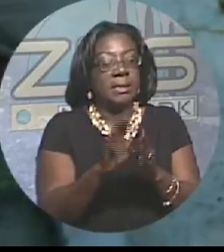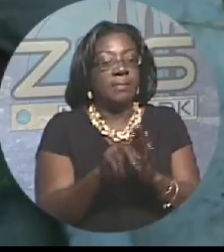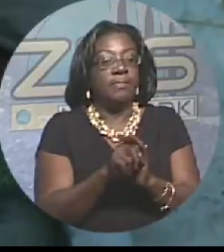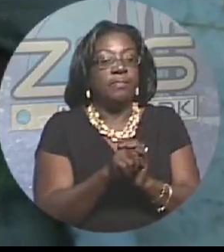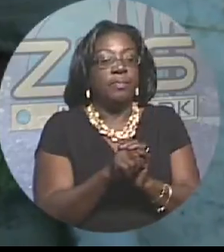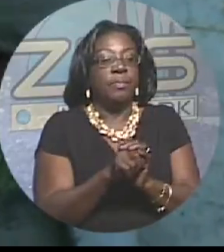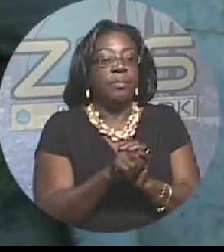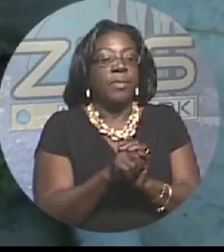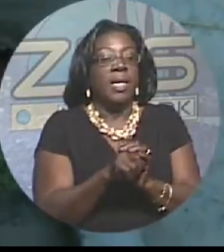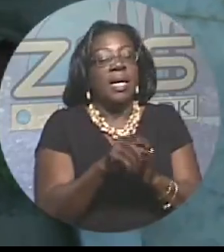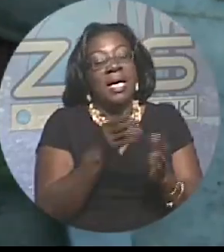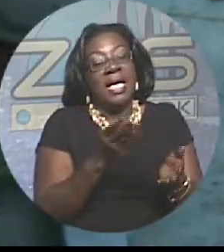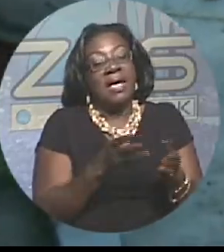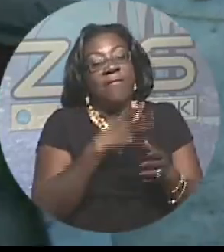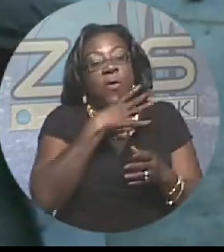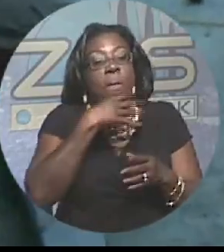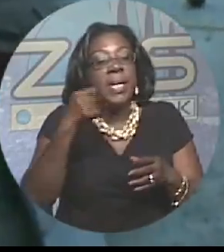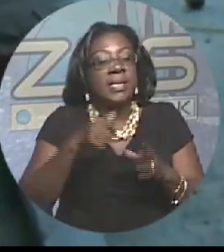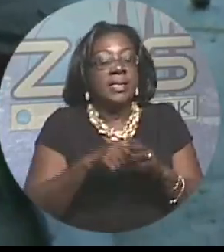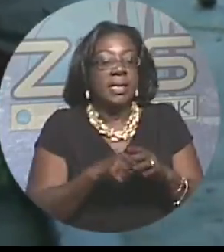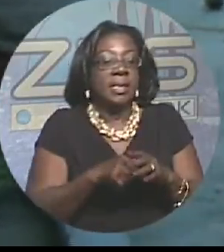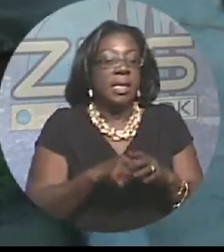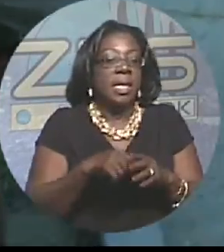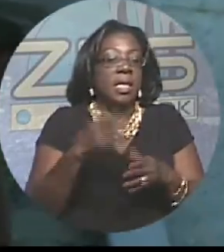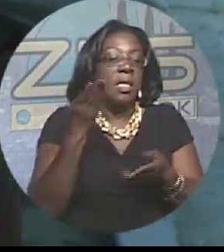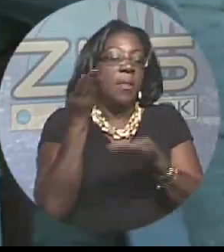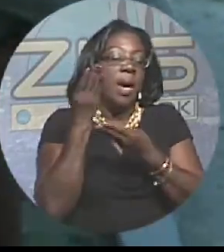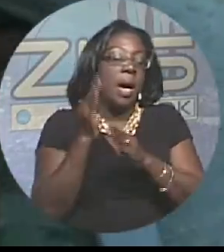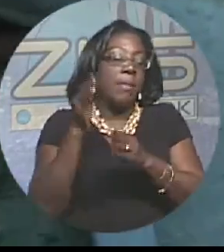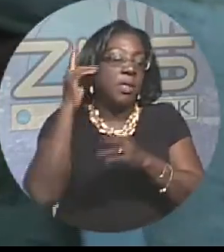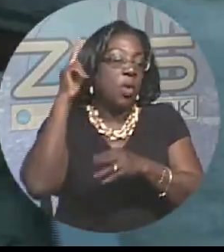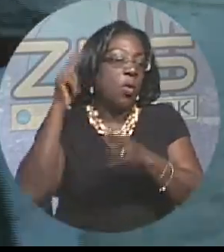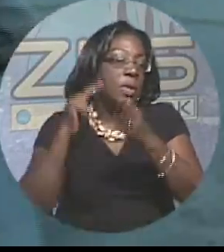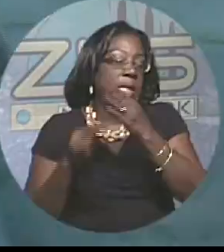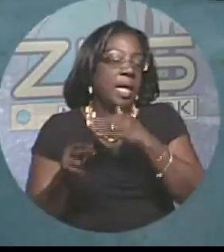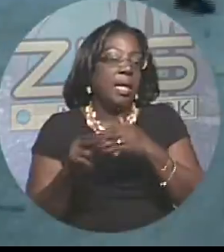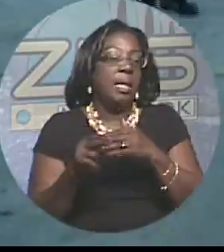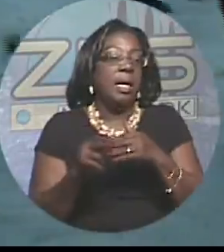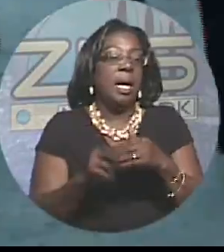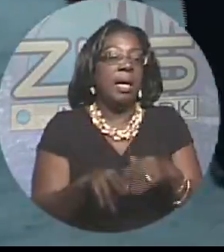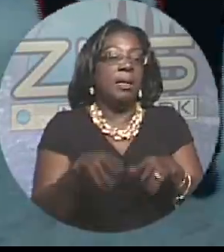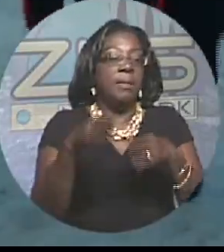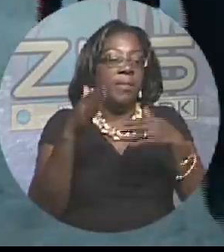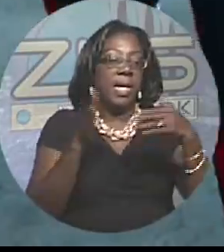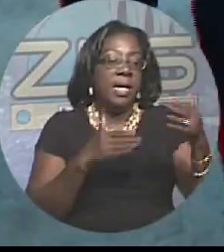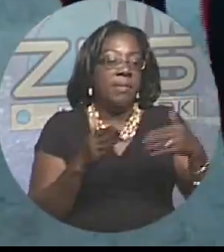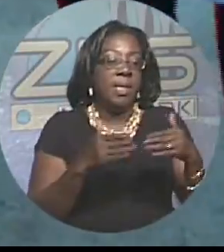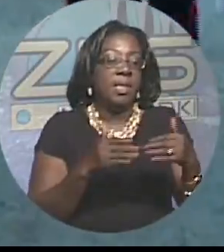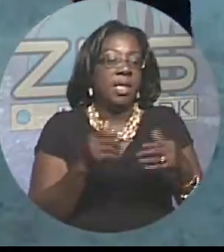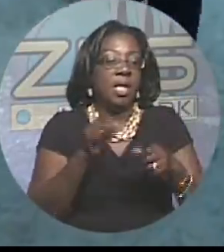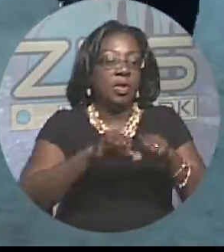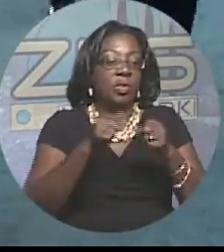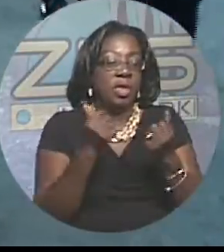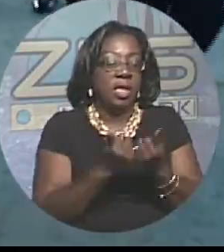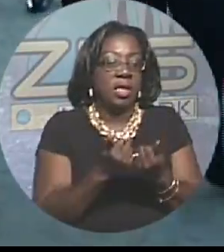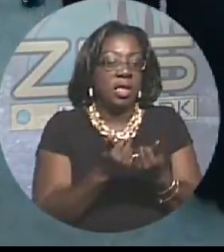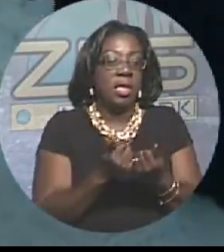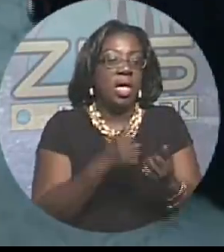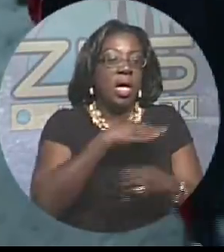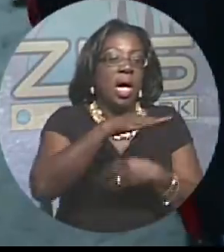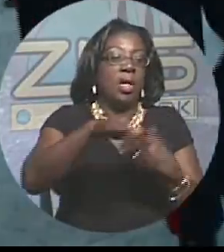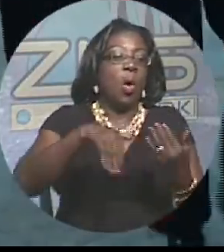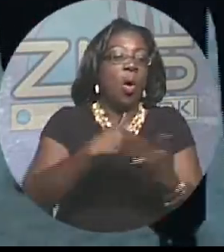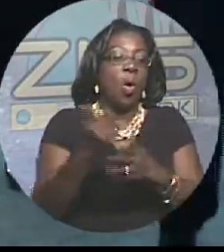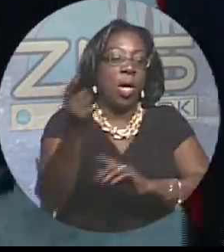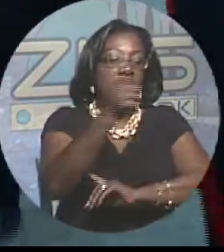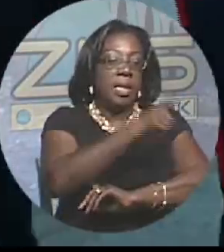Just in case you missed it, the Bahamas Hotel and Tourism Association's True True Bahamian Festival was an all-day family affair at the